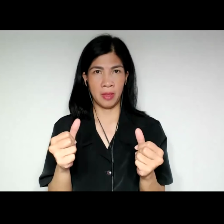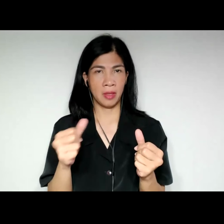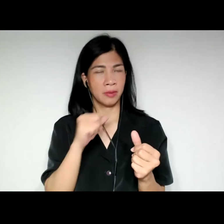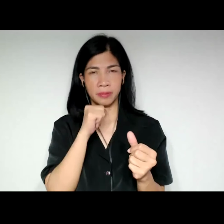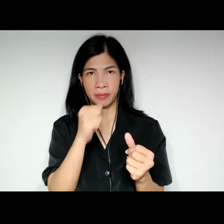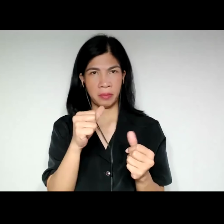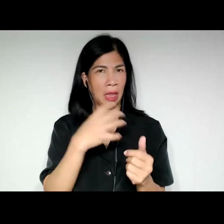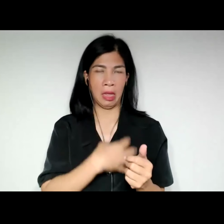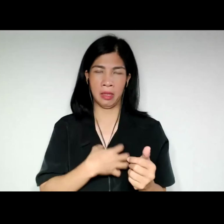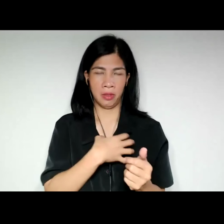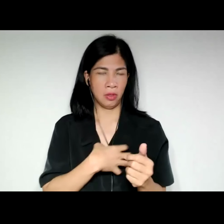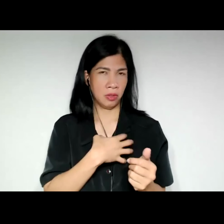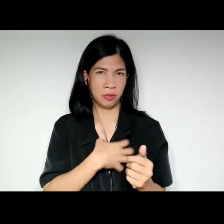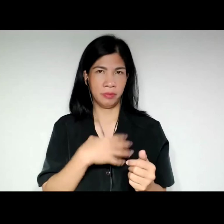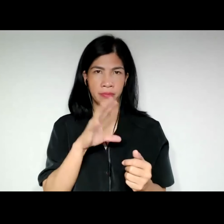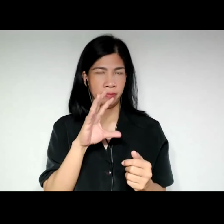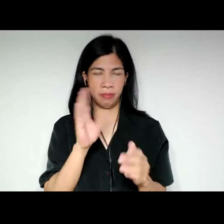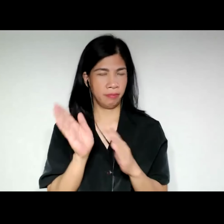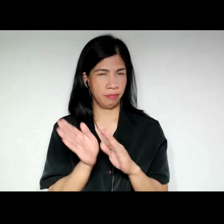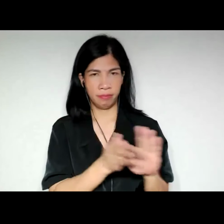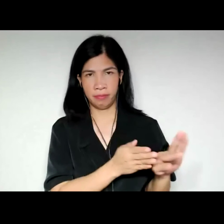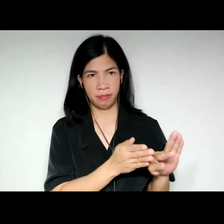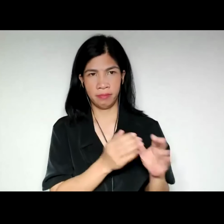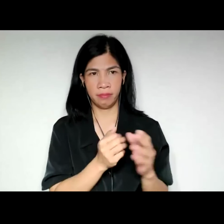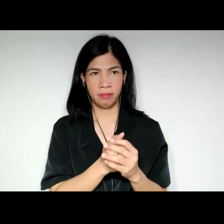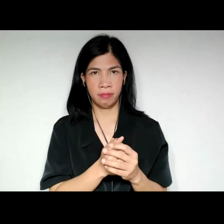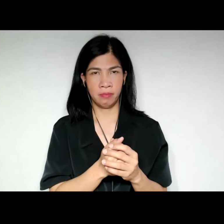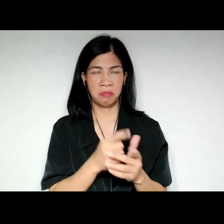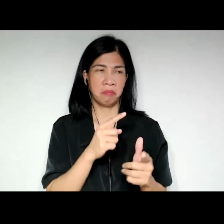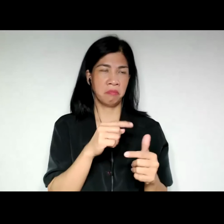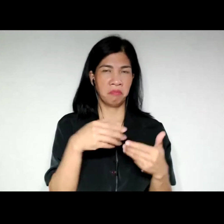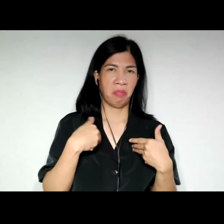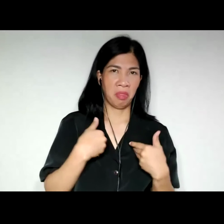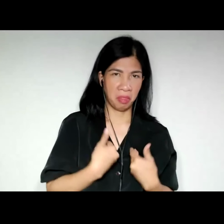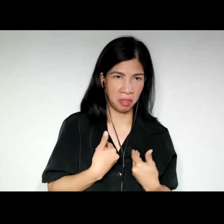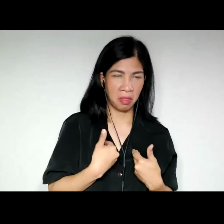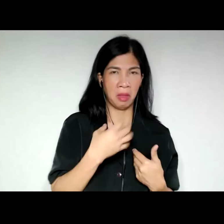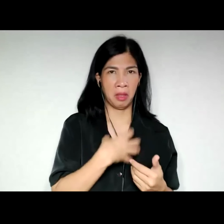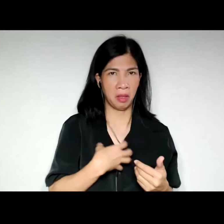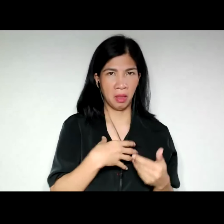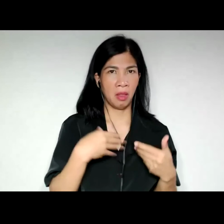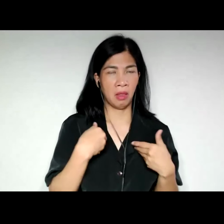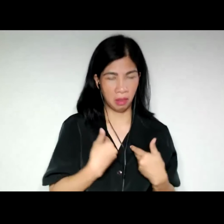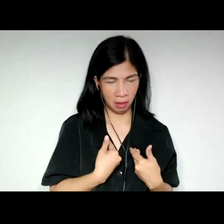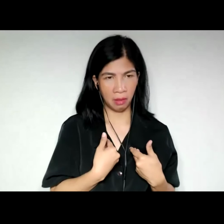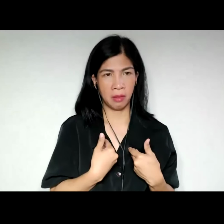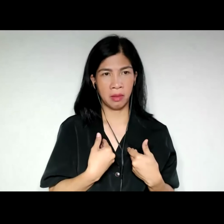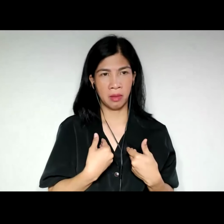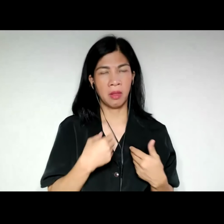know, the complaining pathway. And we find ourselves tired because we're just, you know, complaining makes you tired.